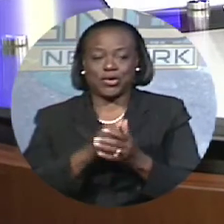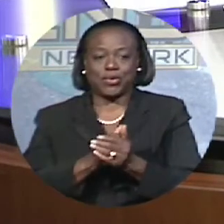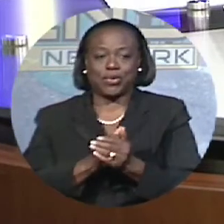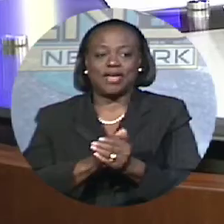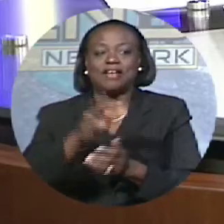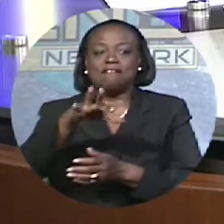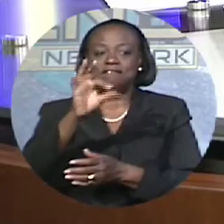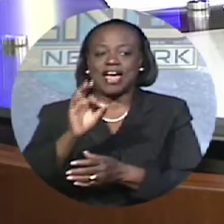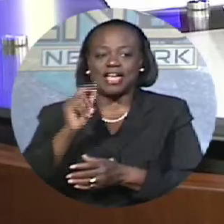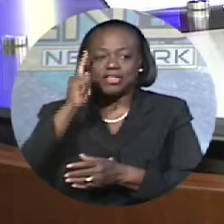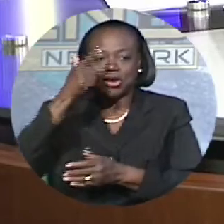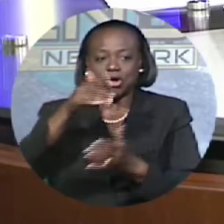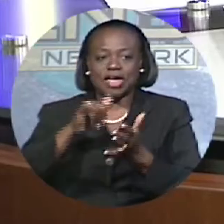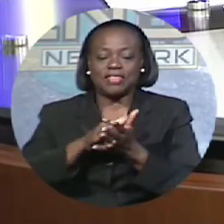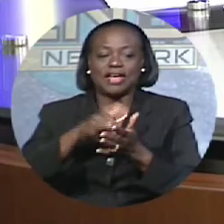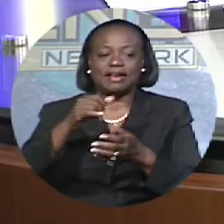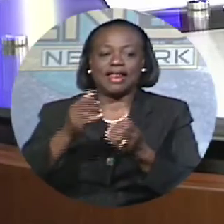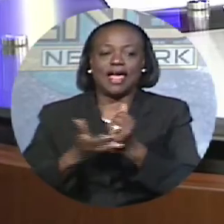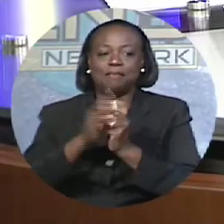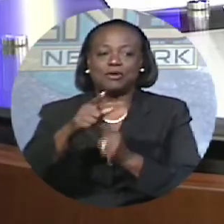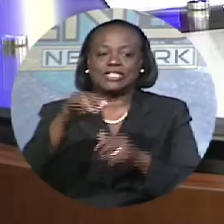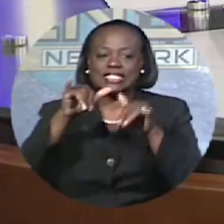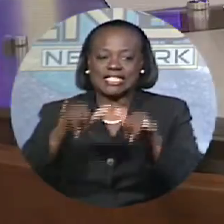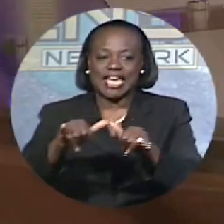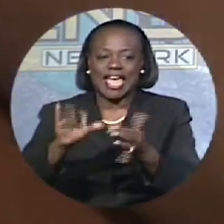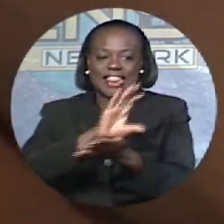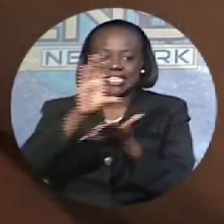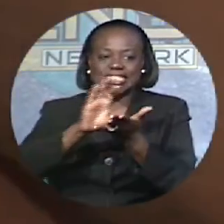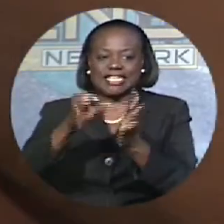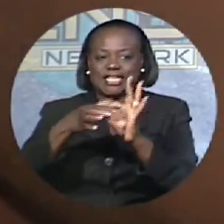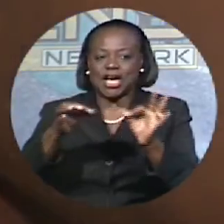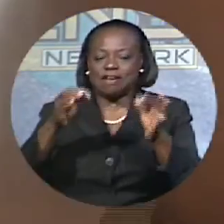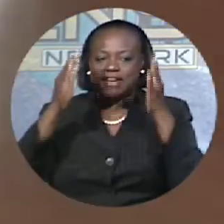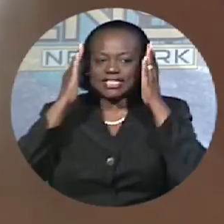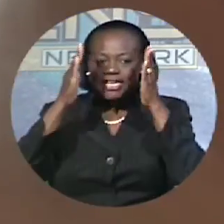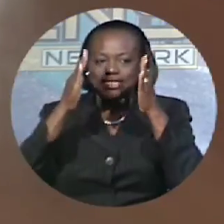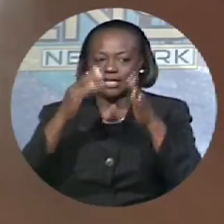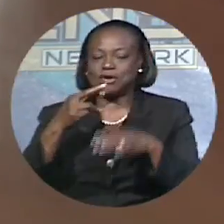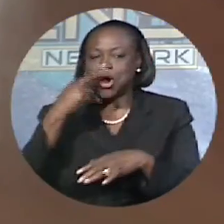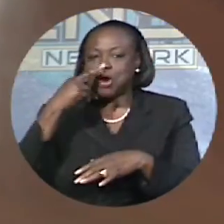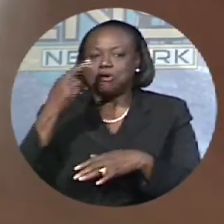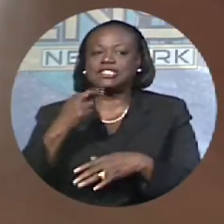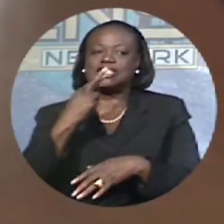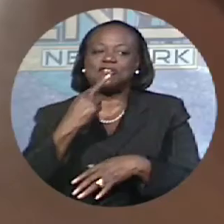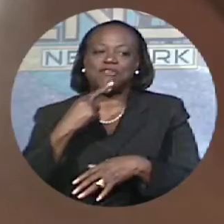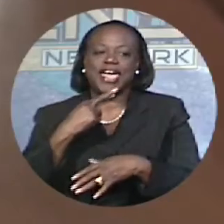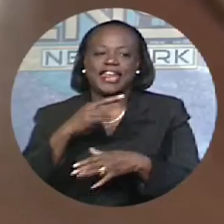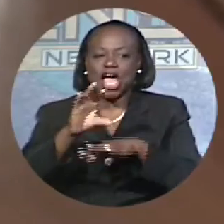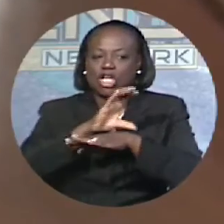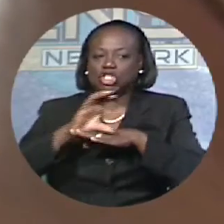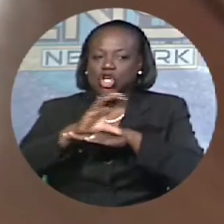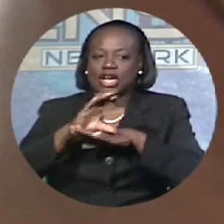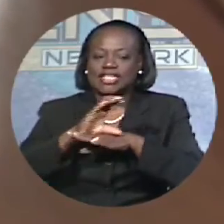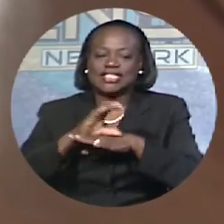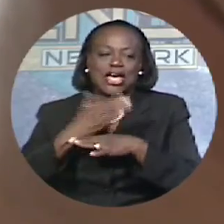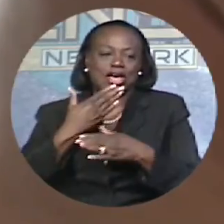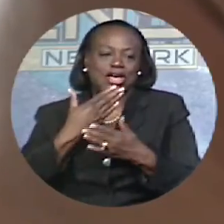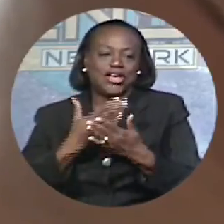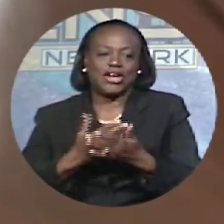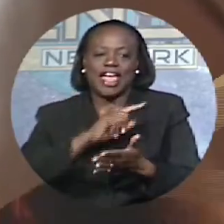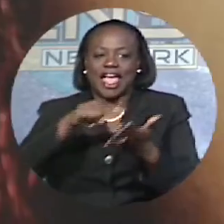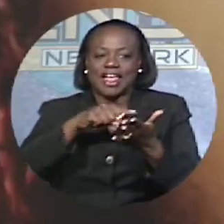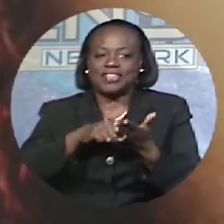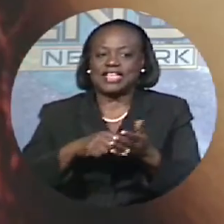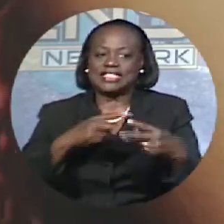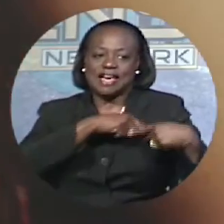you remain the center of attention. Roses are red and chocolates are dandy, but this Valentine's